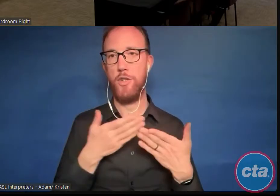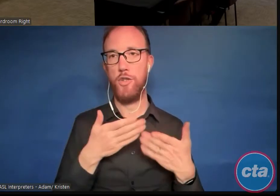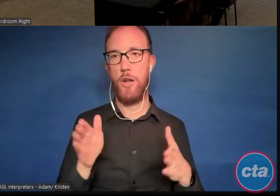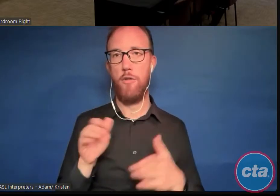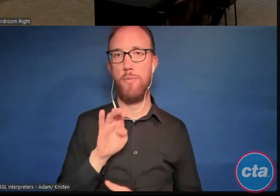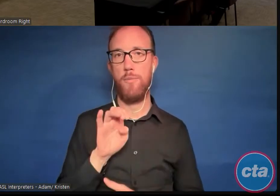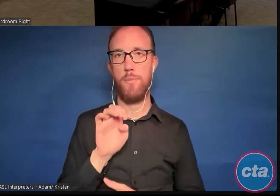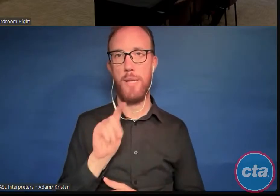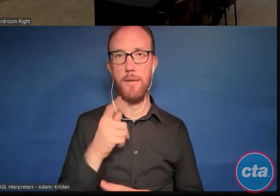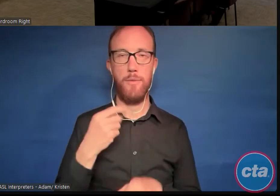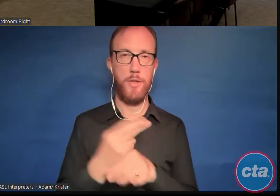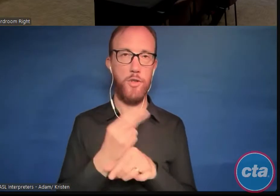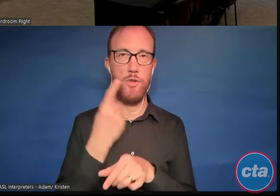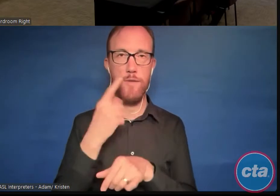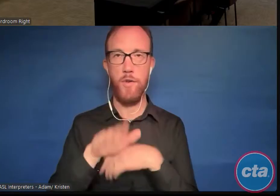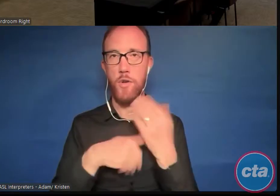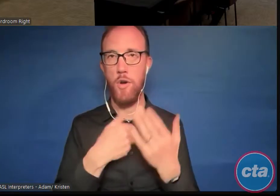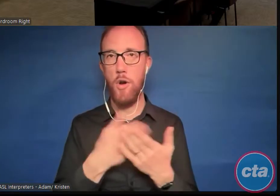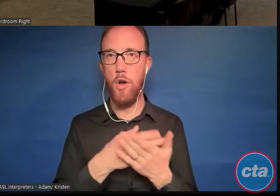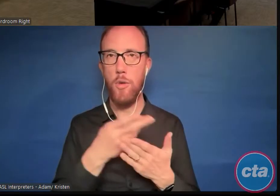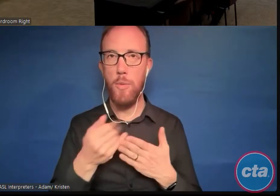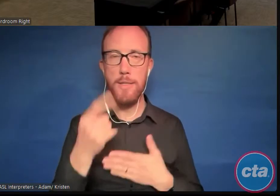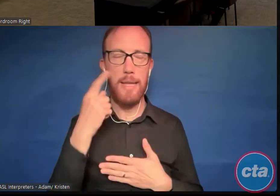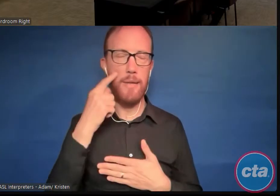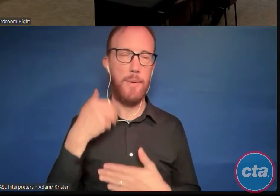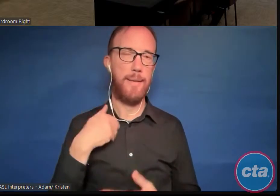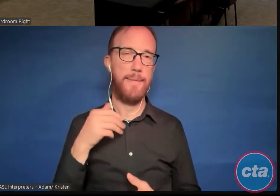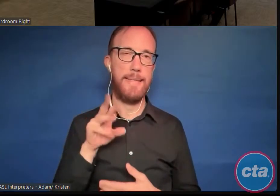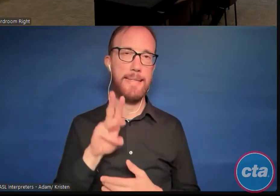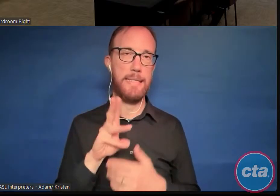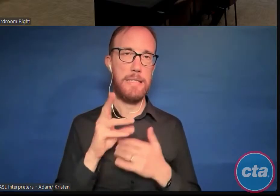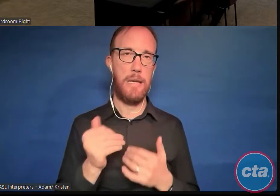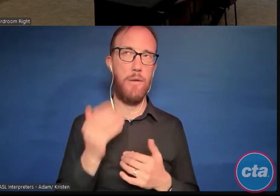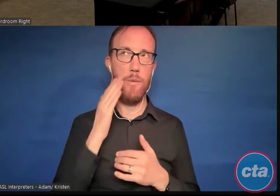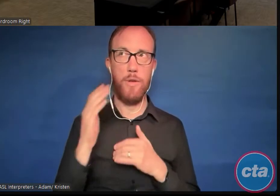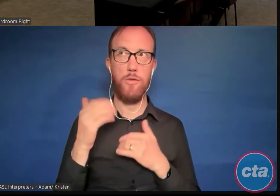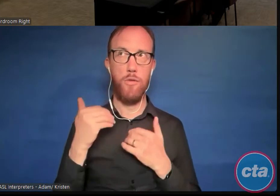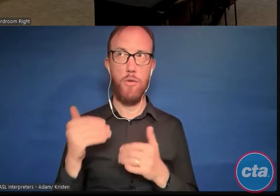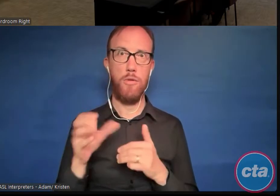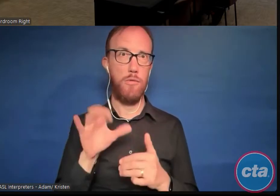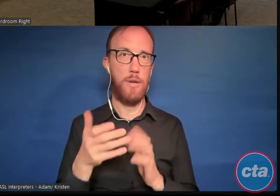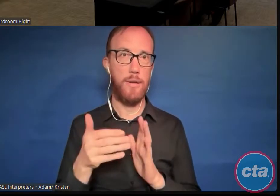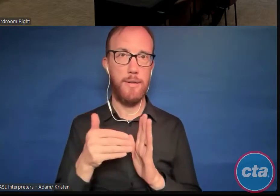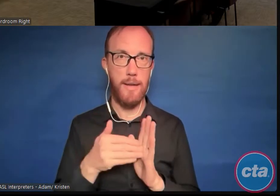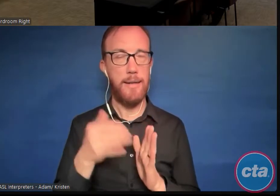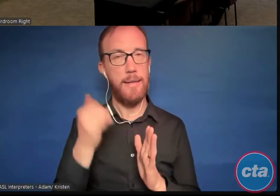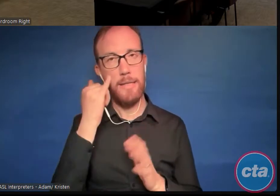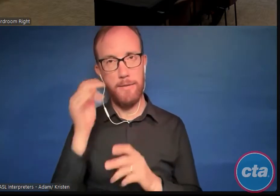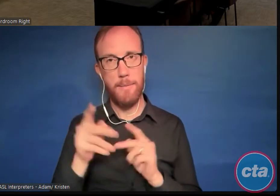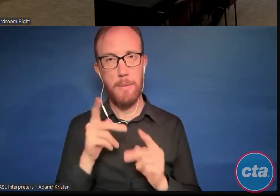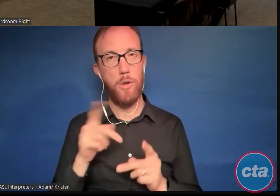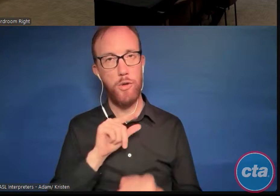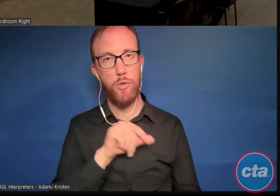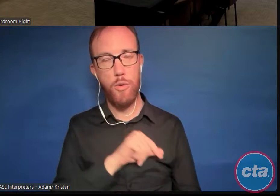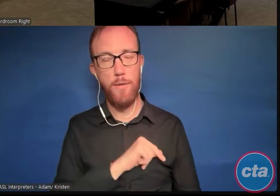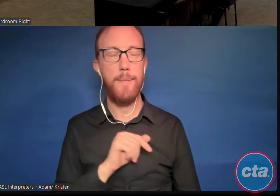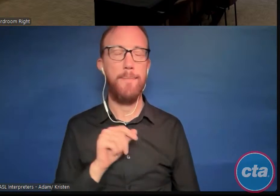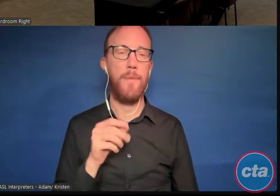for all our projects. We have 6 of them, I think. We're about to recompete it again. We'll take more if more people can qualify.